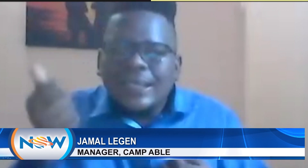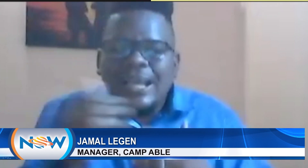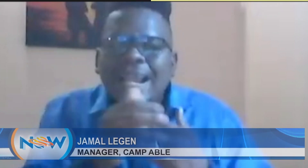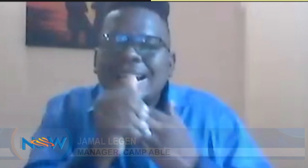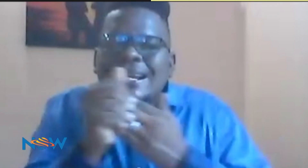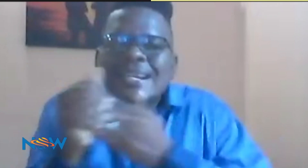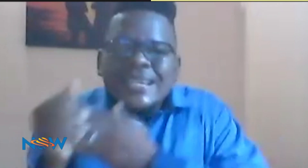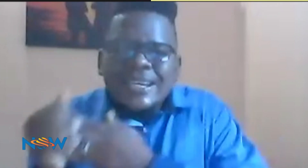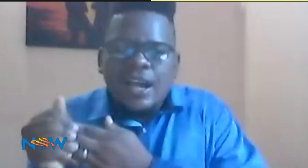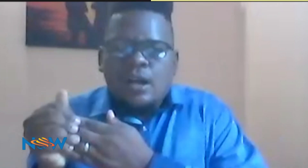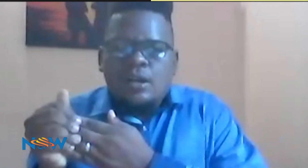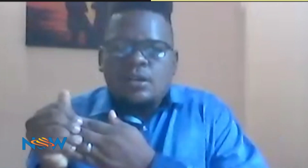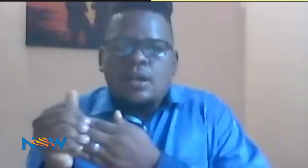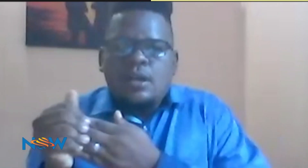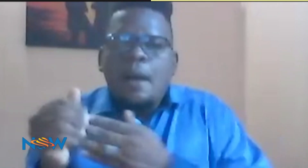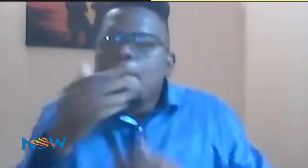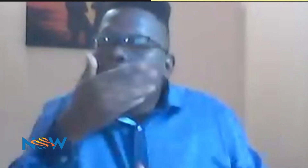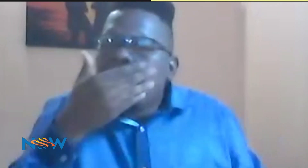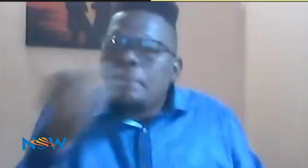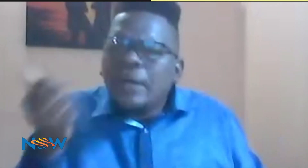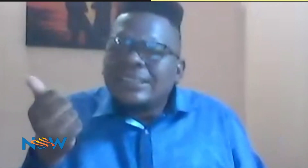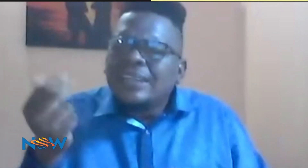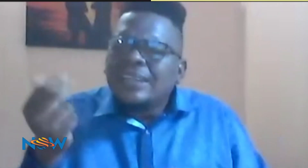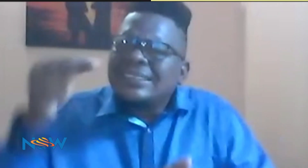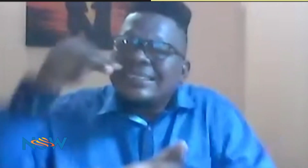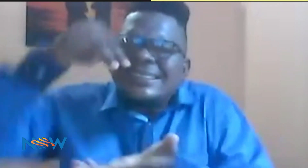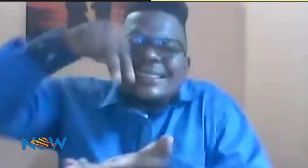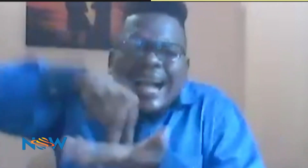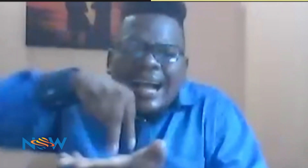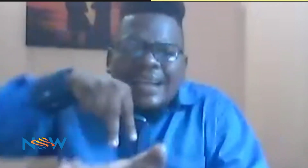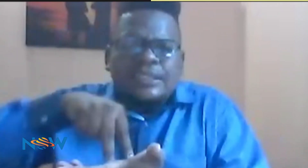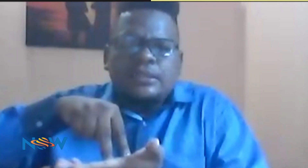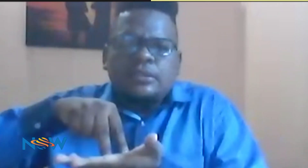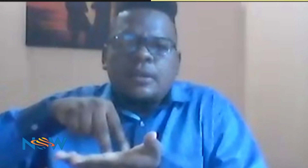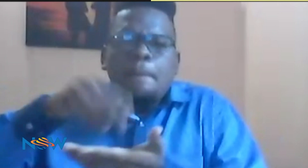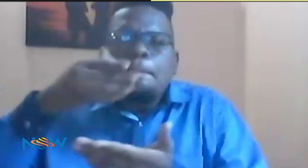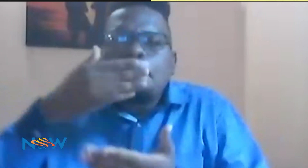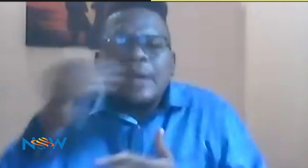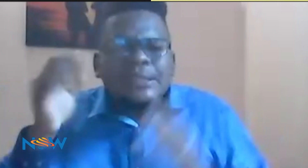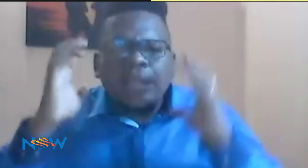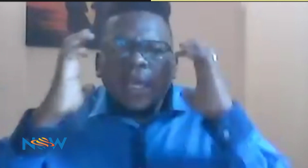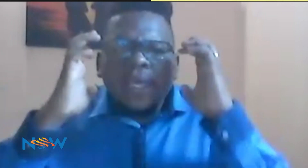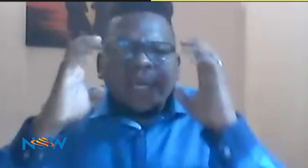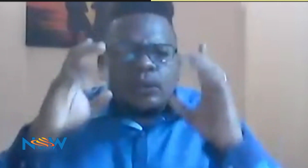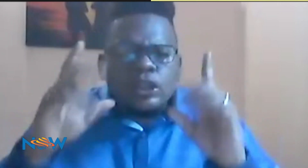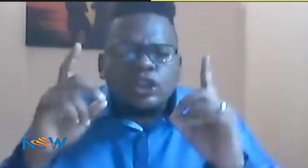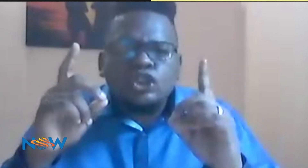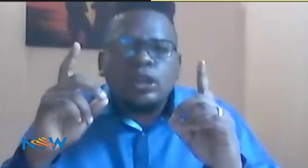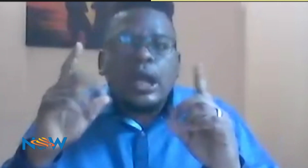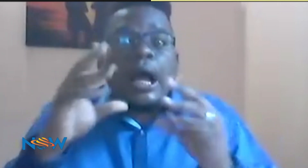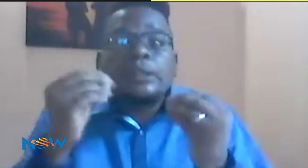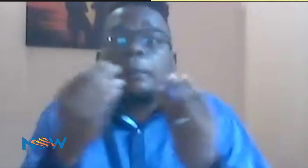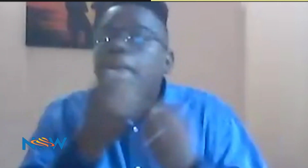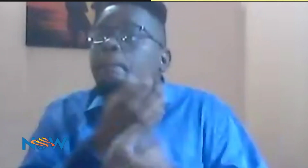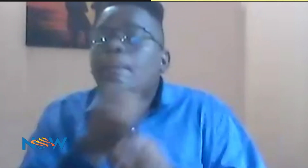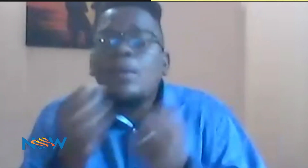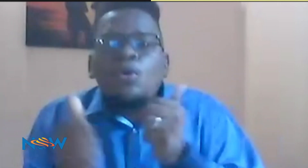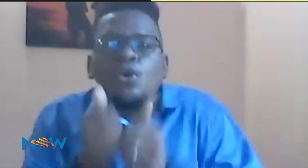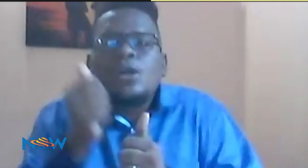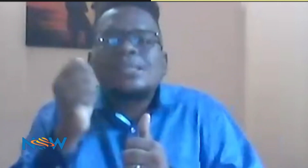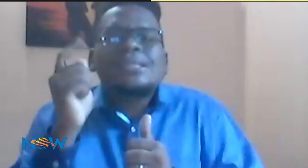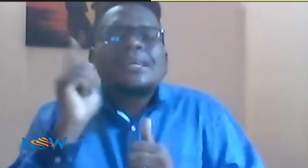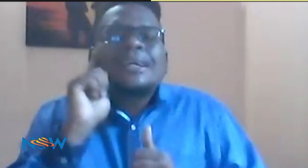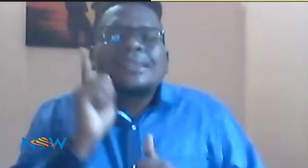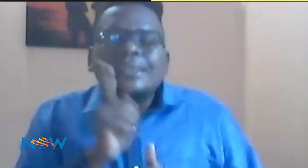the Caribbean can have access to better leaders. They have better, again, better advocacy. They can stand